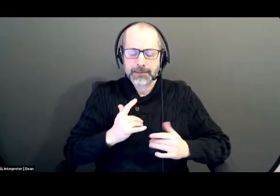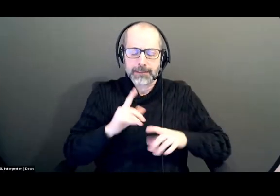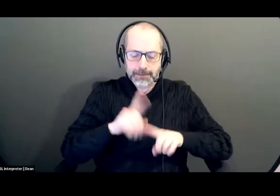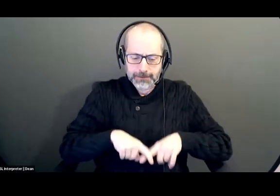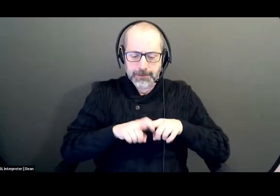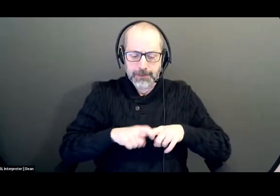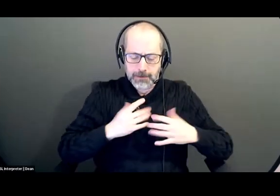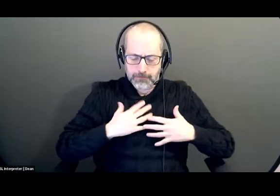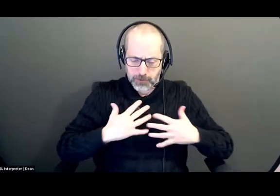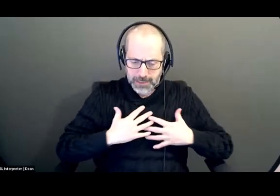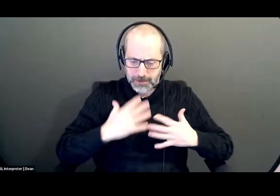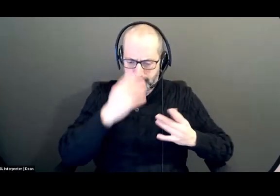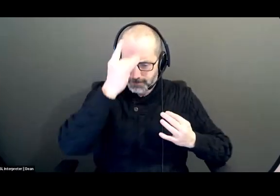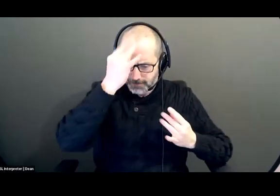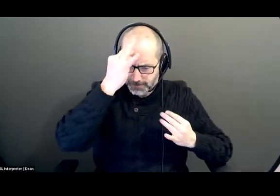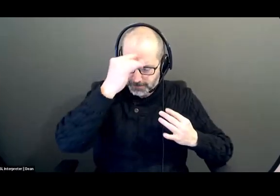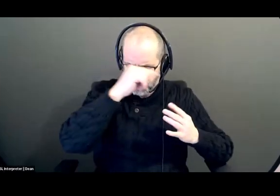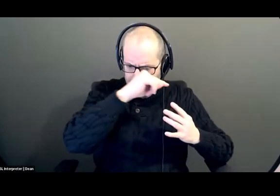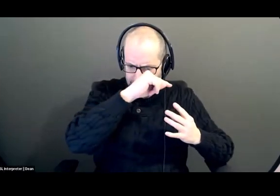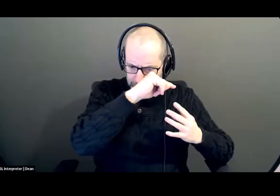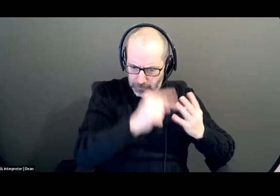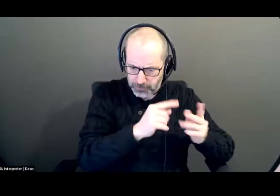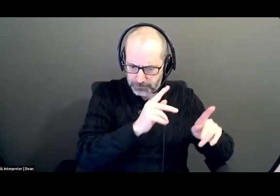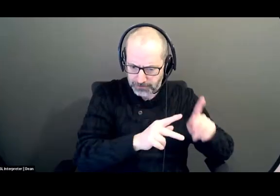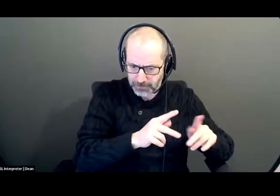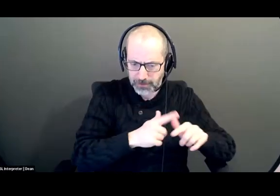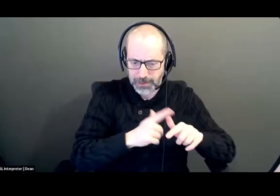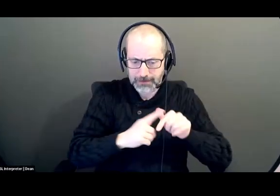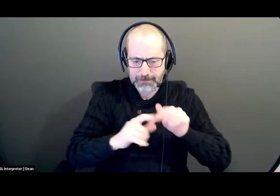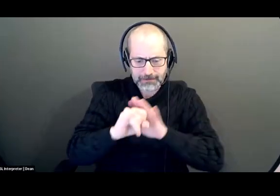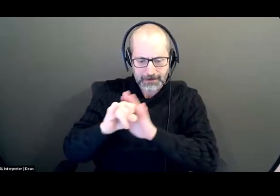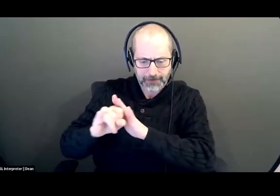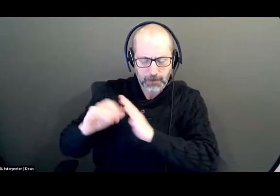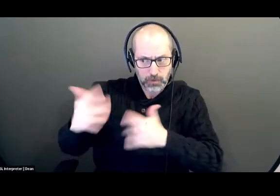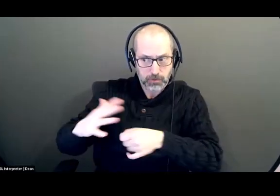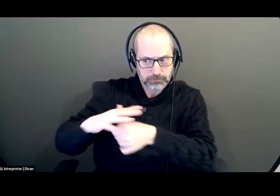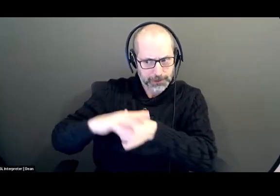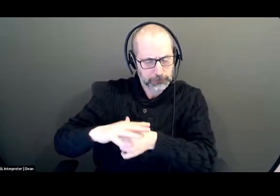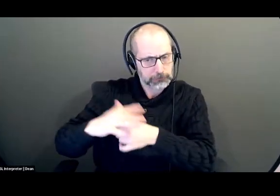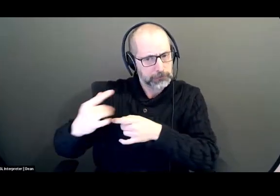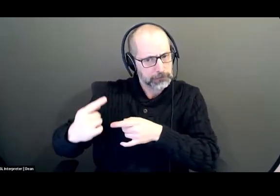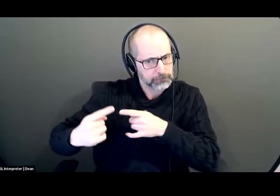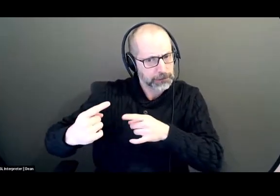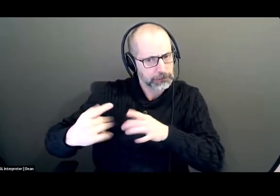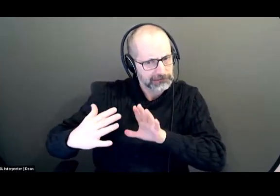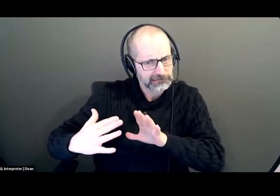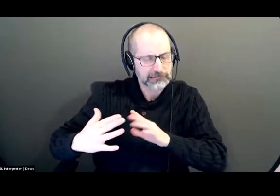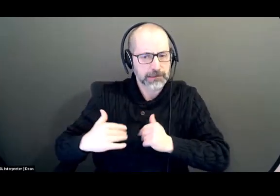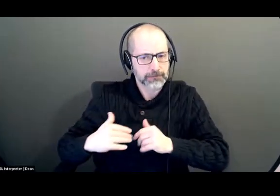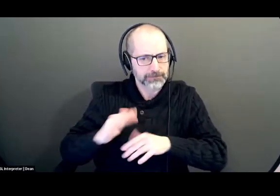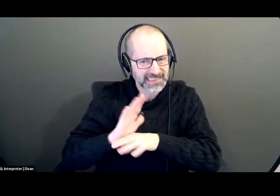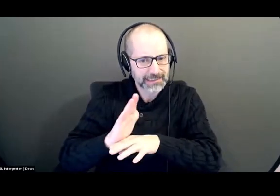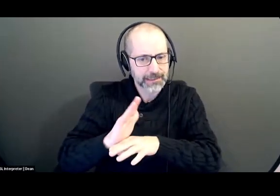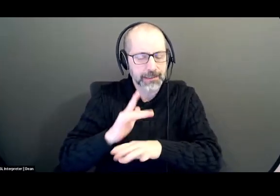And how do we hold space for each of us is really